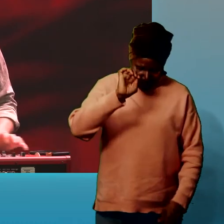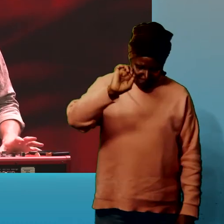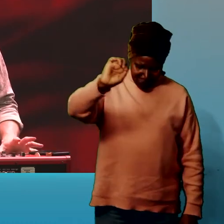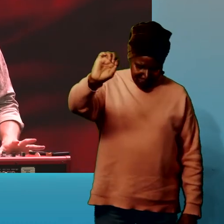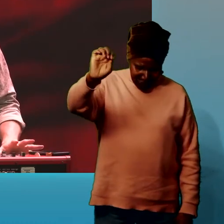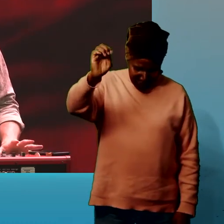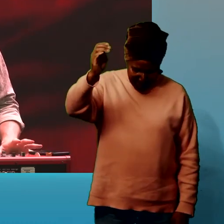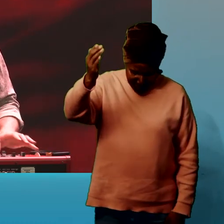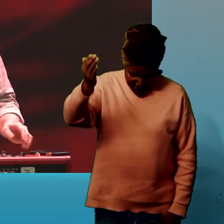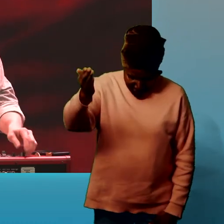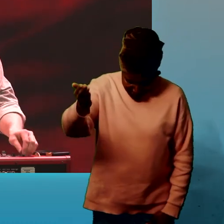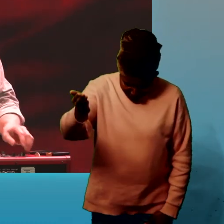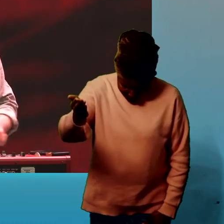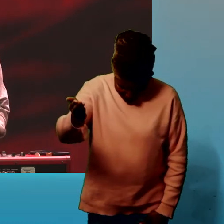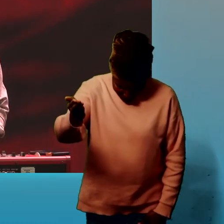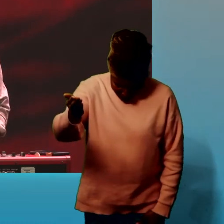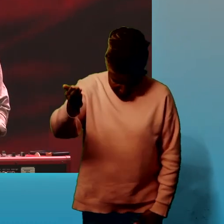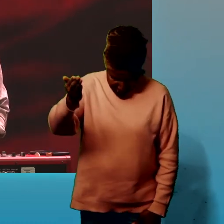praise belongs